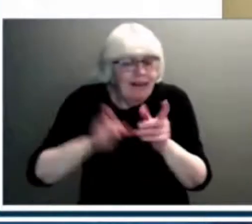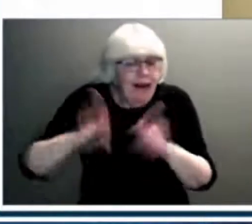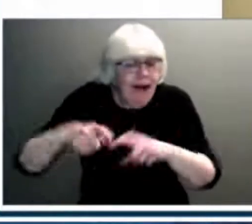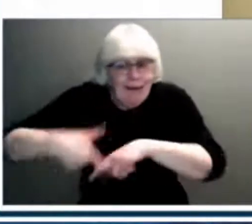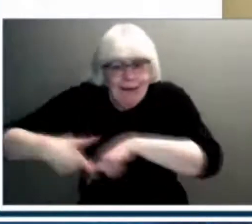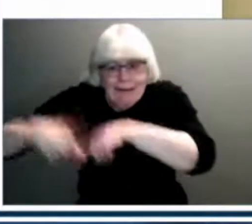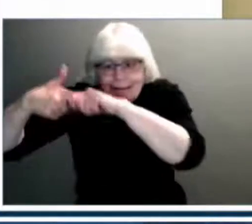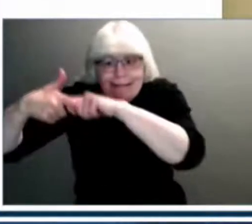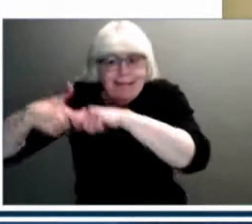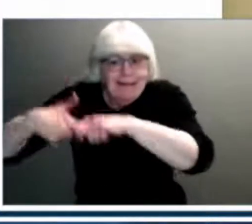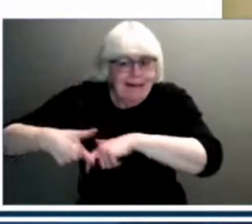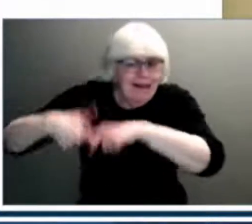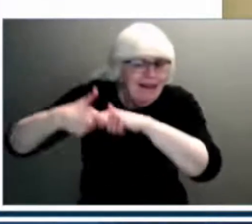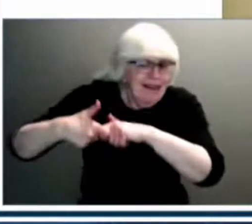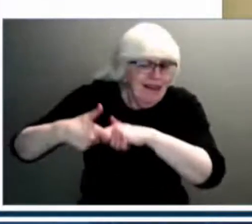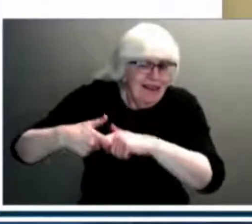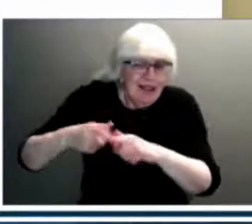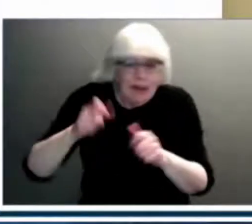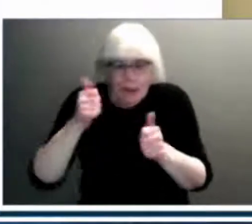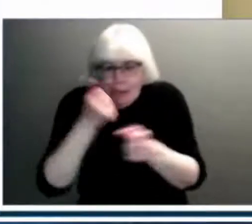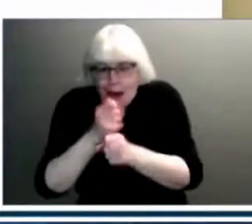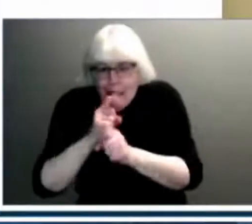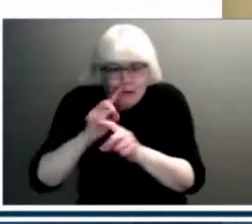monitored closely, and